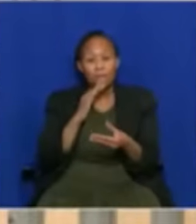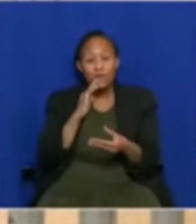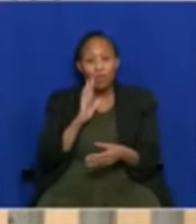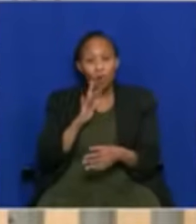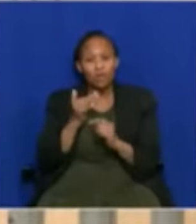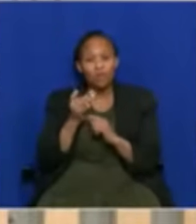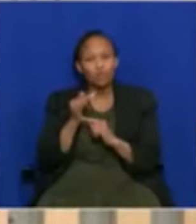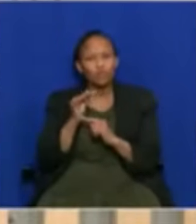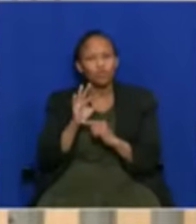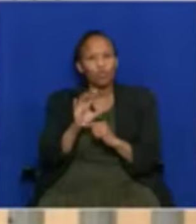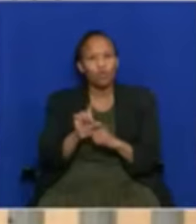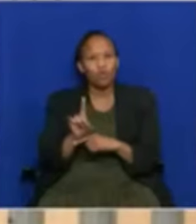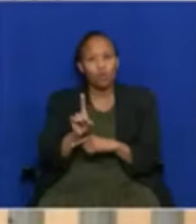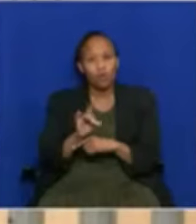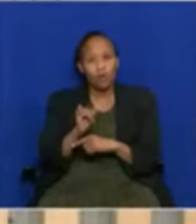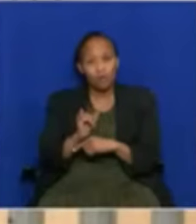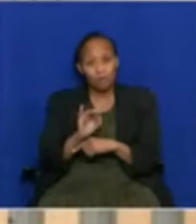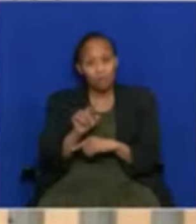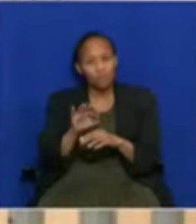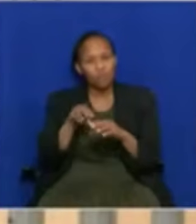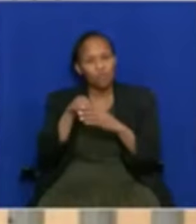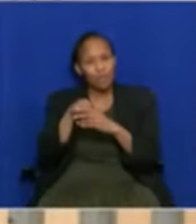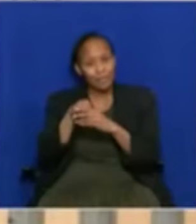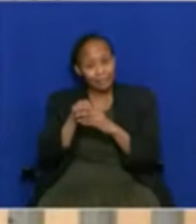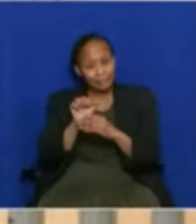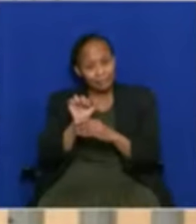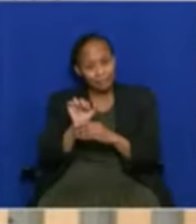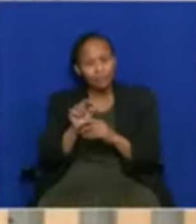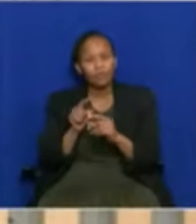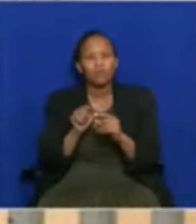of the respective dockets. Yes.